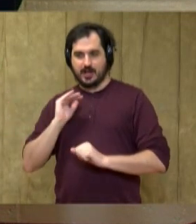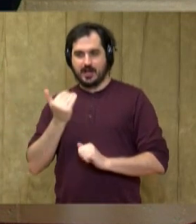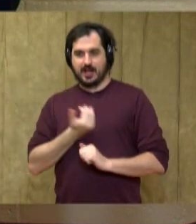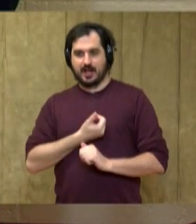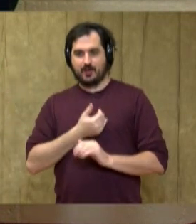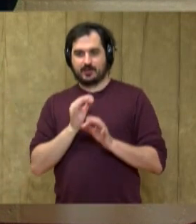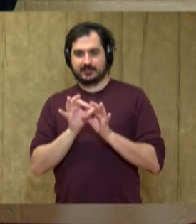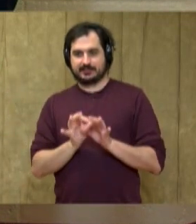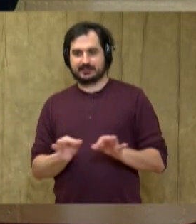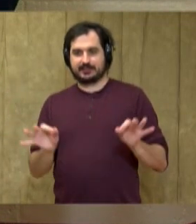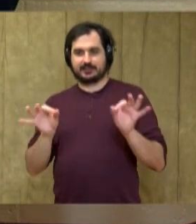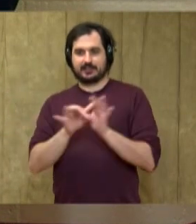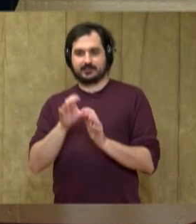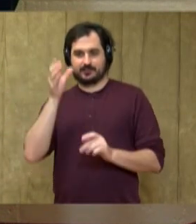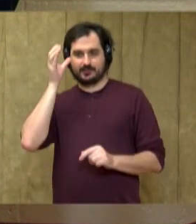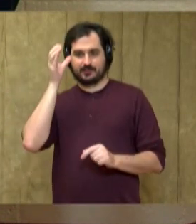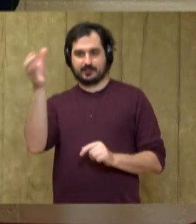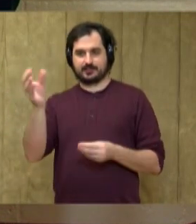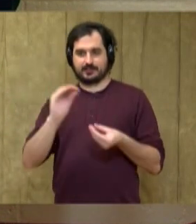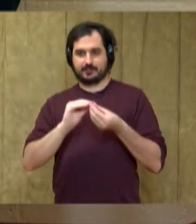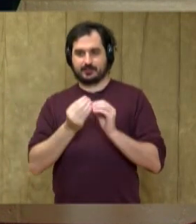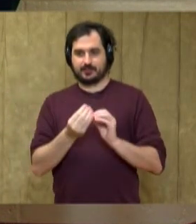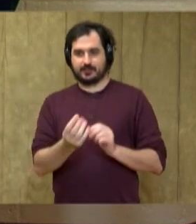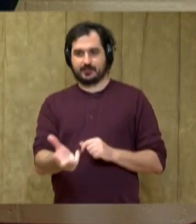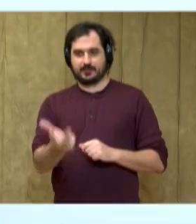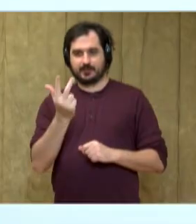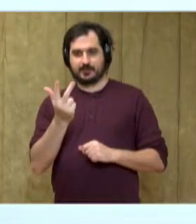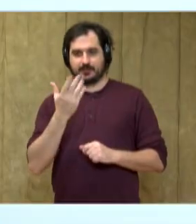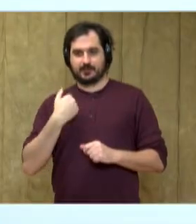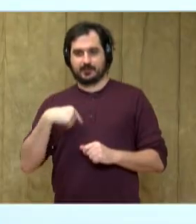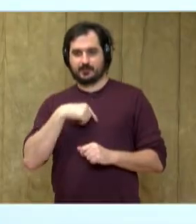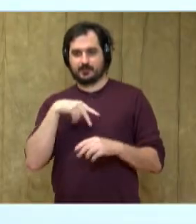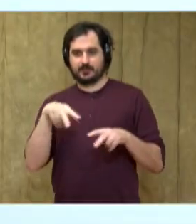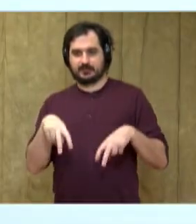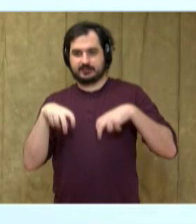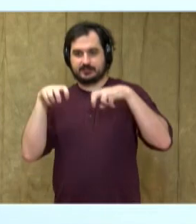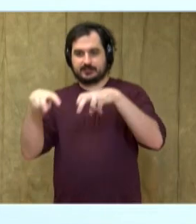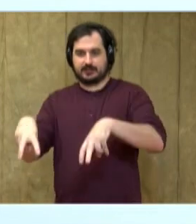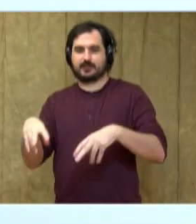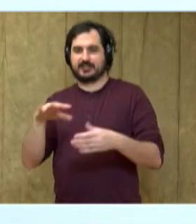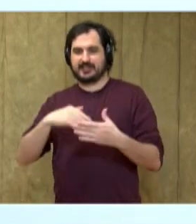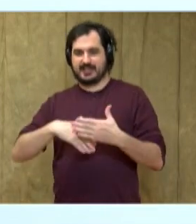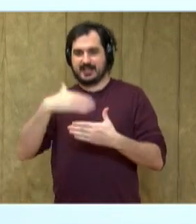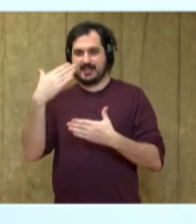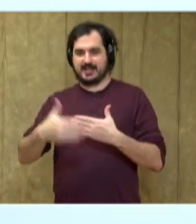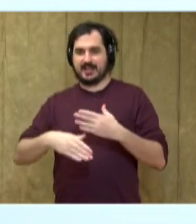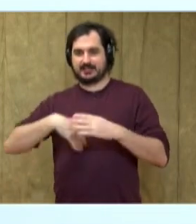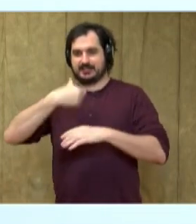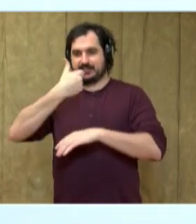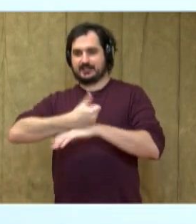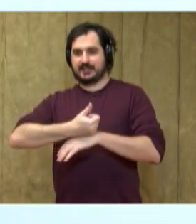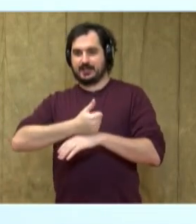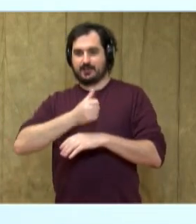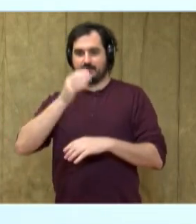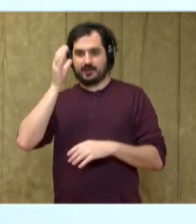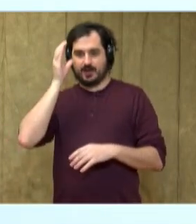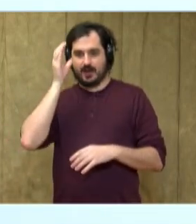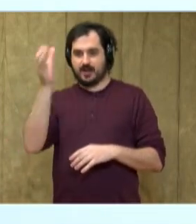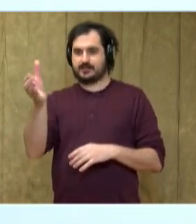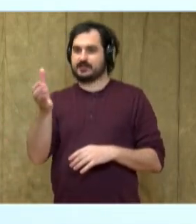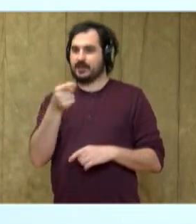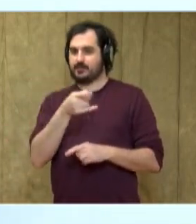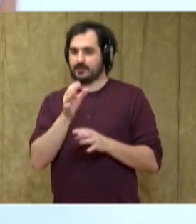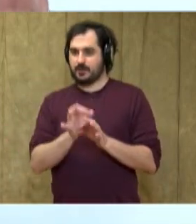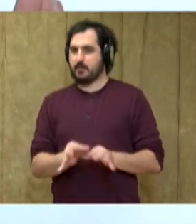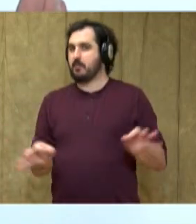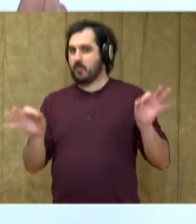essential concept number 3. So we're going into the next set of concepts that Mobile County says is really important for 5th graders. And